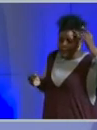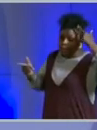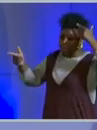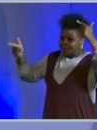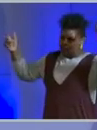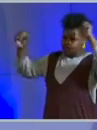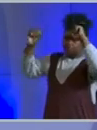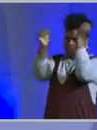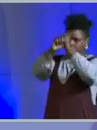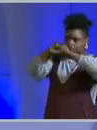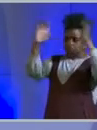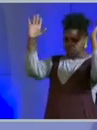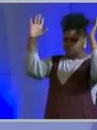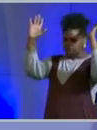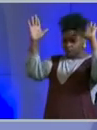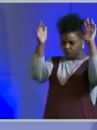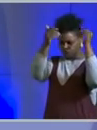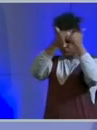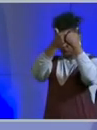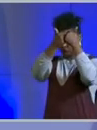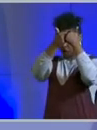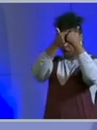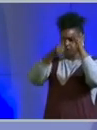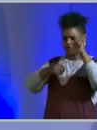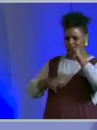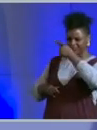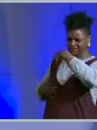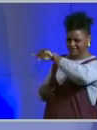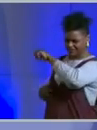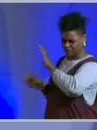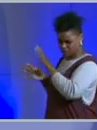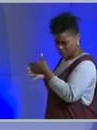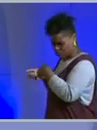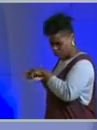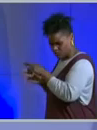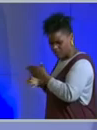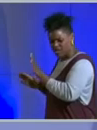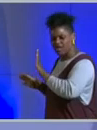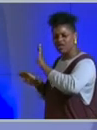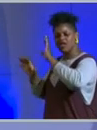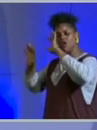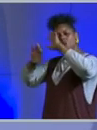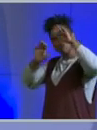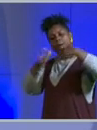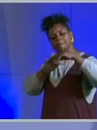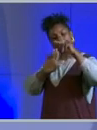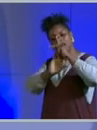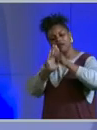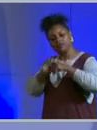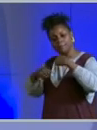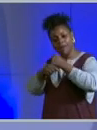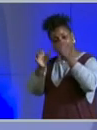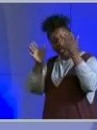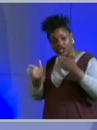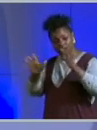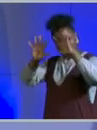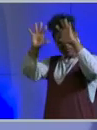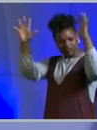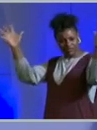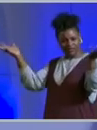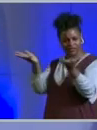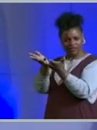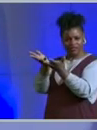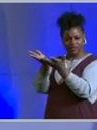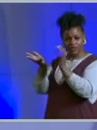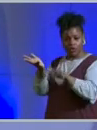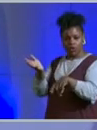to challenge, not just us in the room, but we have to challenge all policymakers who will weigh in on these ideas.